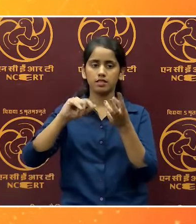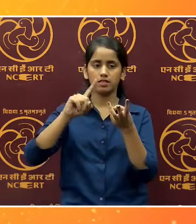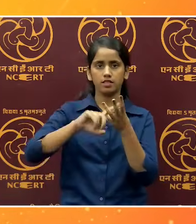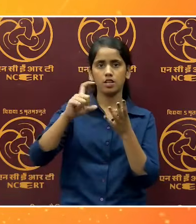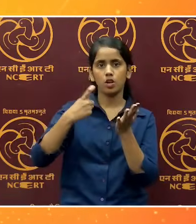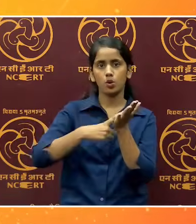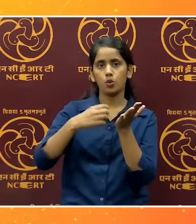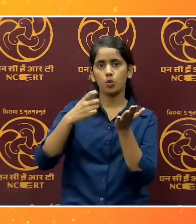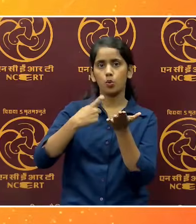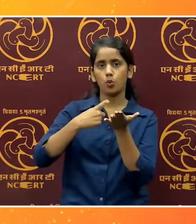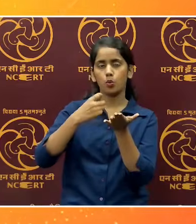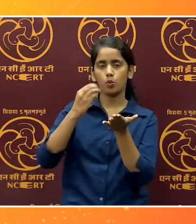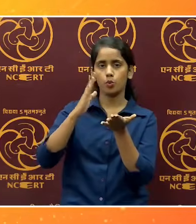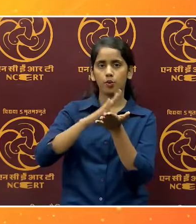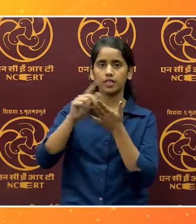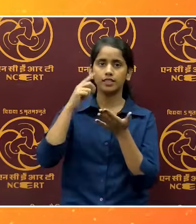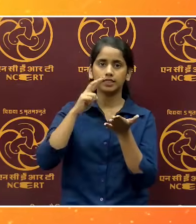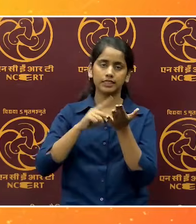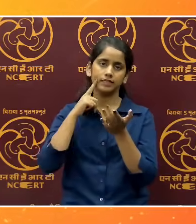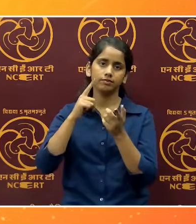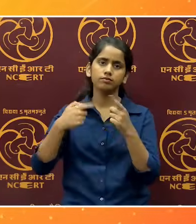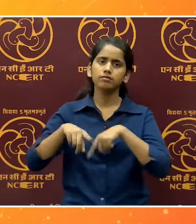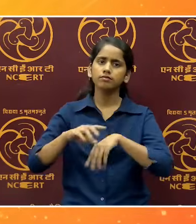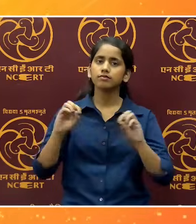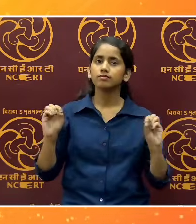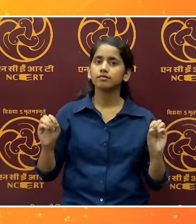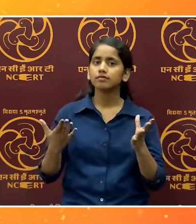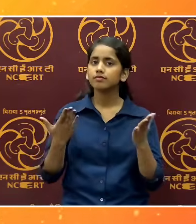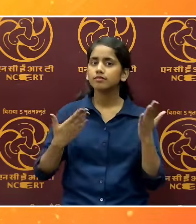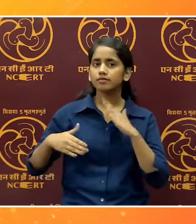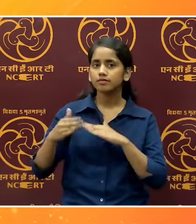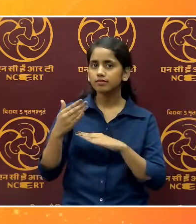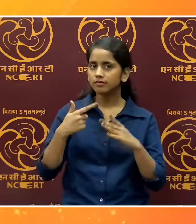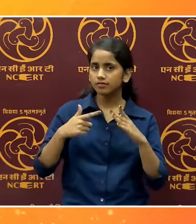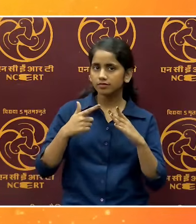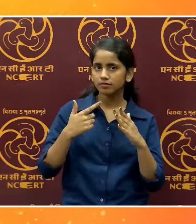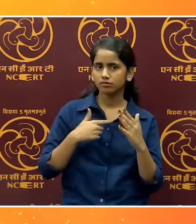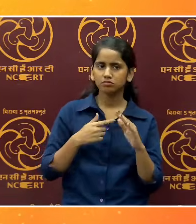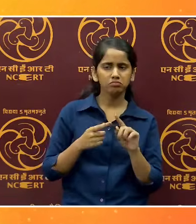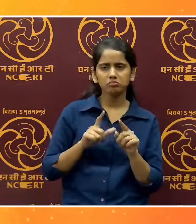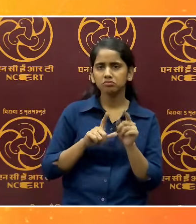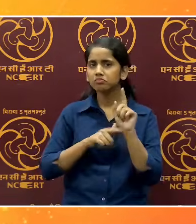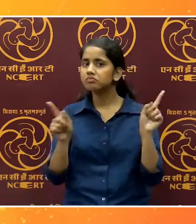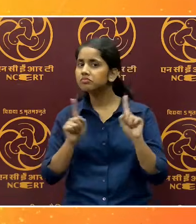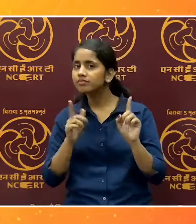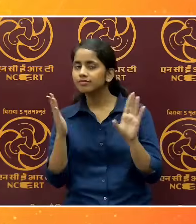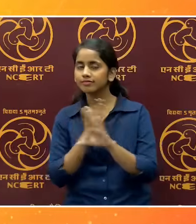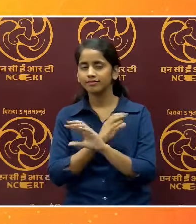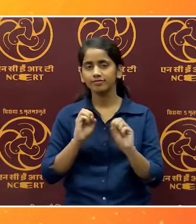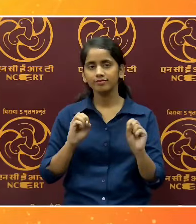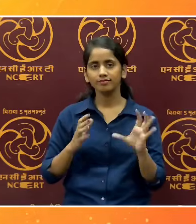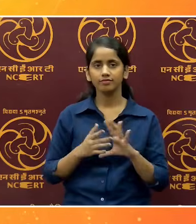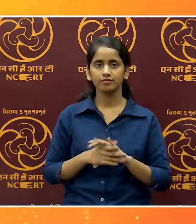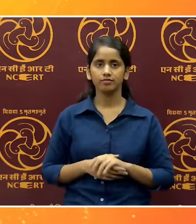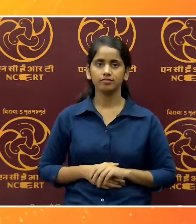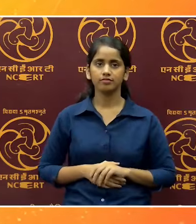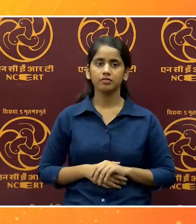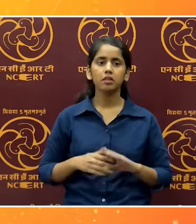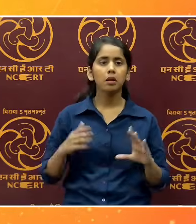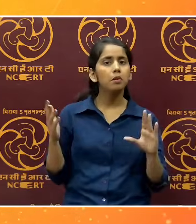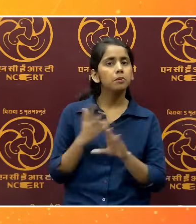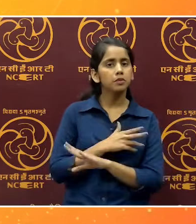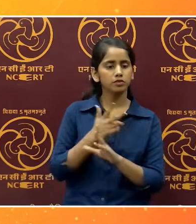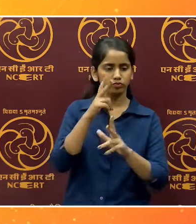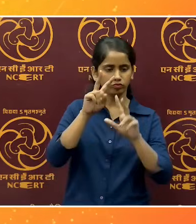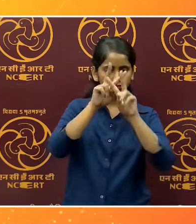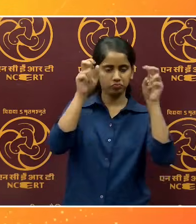Rohini, New Delhi. And let's begin this conversation without further ado. And ma'am, I've already told everyone that the